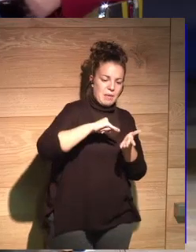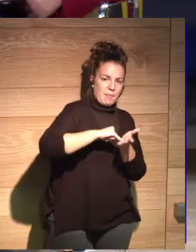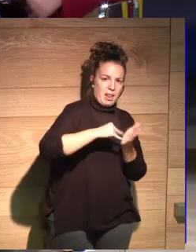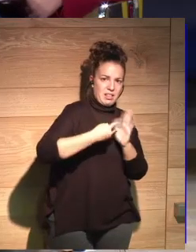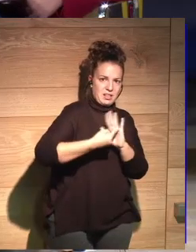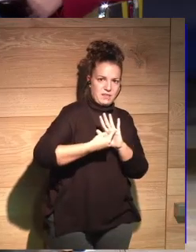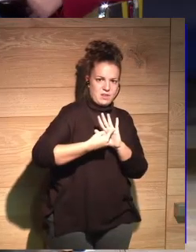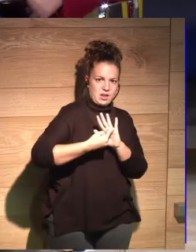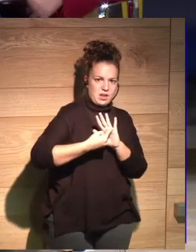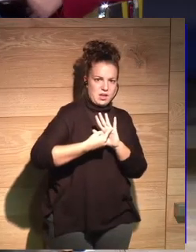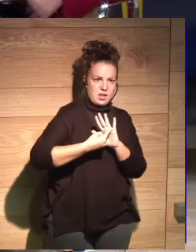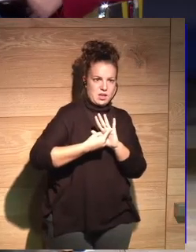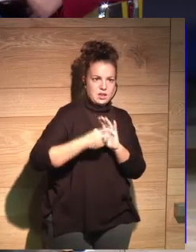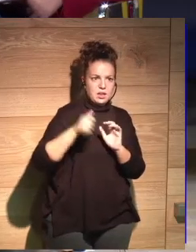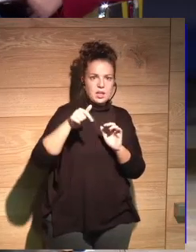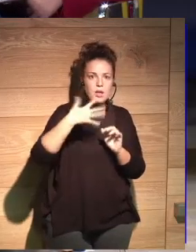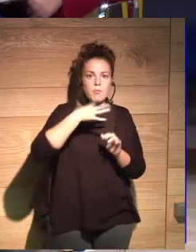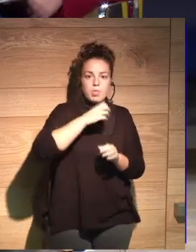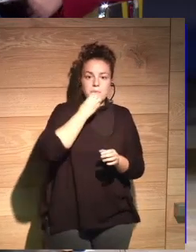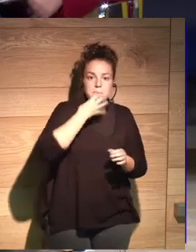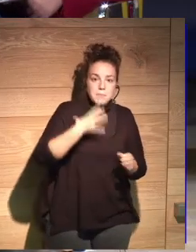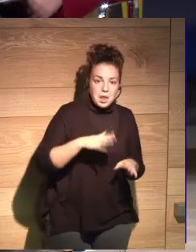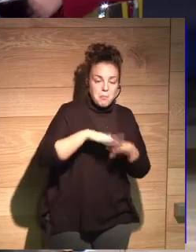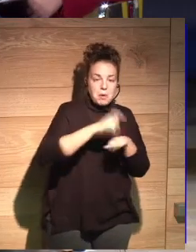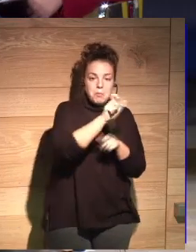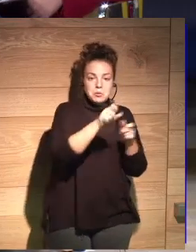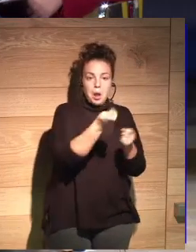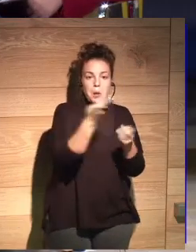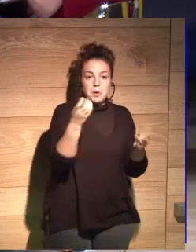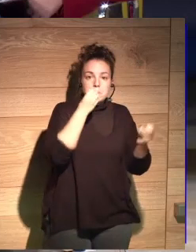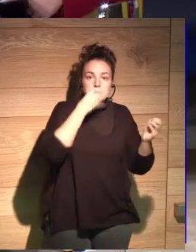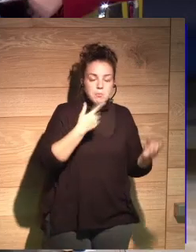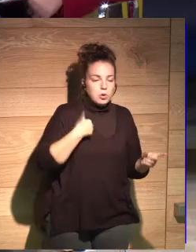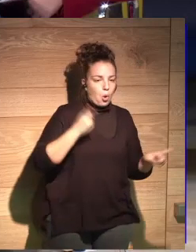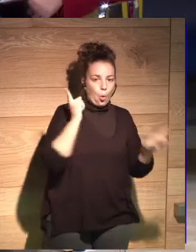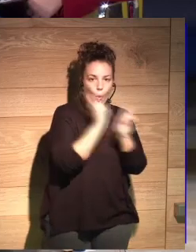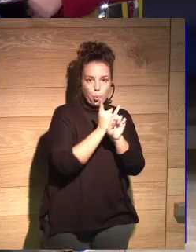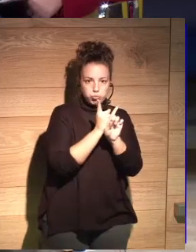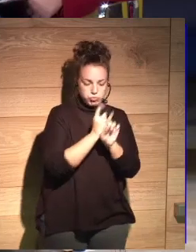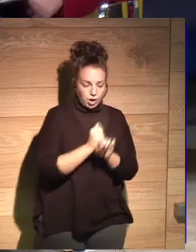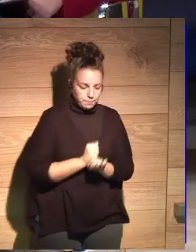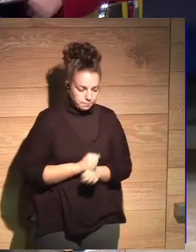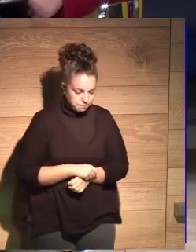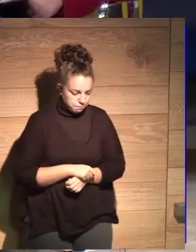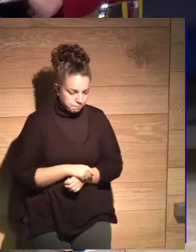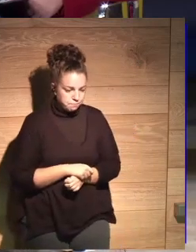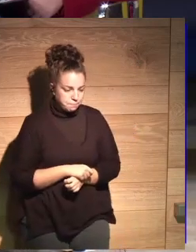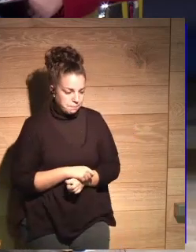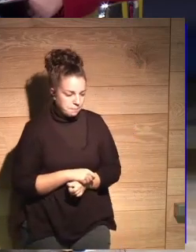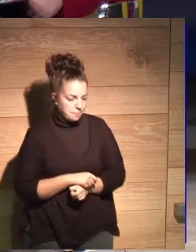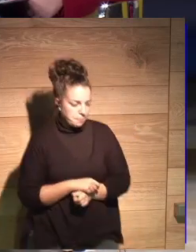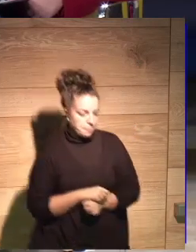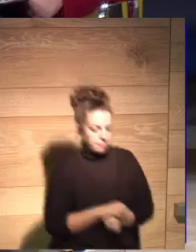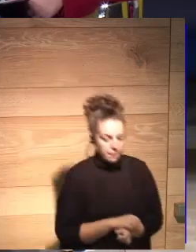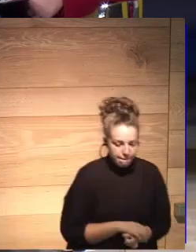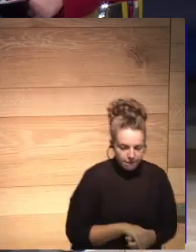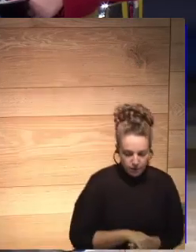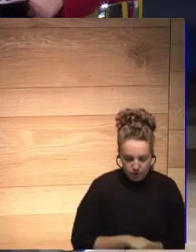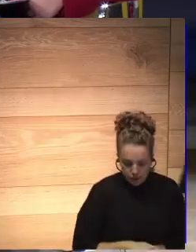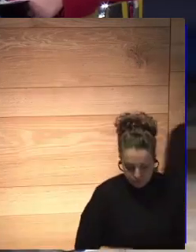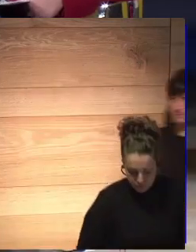plan biology for the next generations, which could be good for some people, but I'm against. What I was saying is that